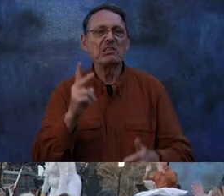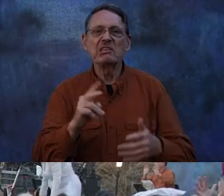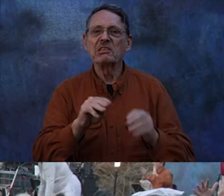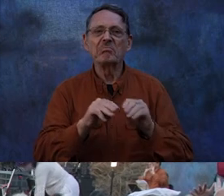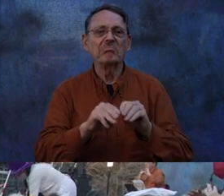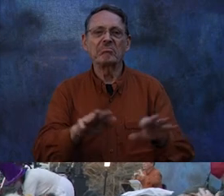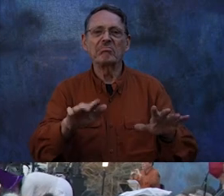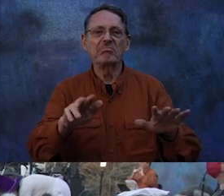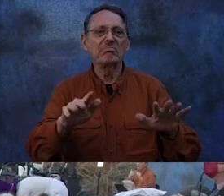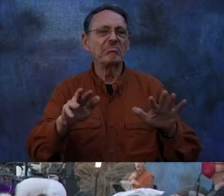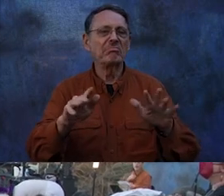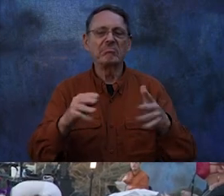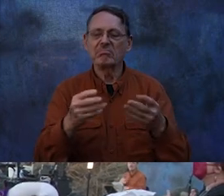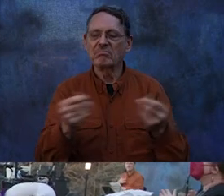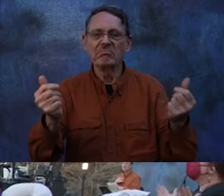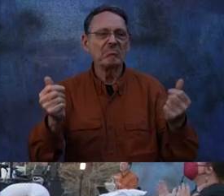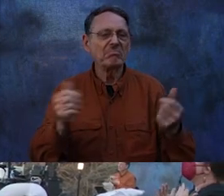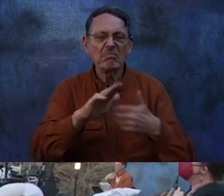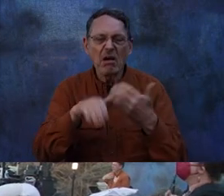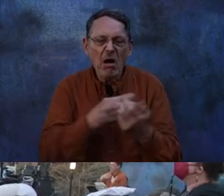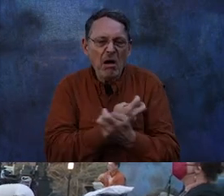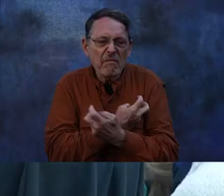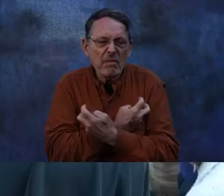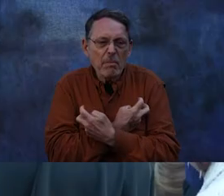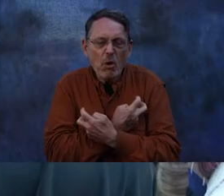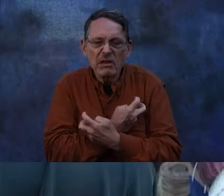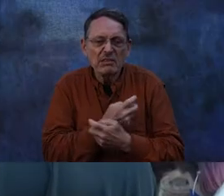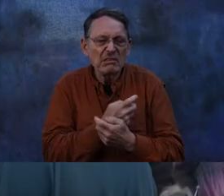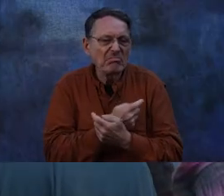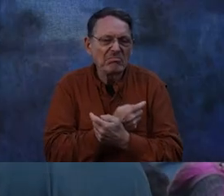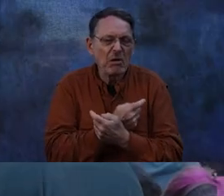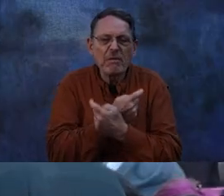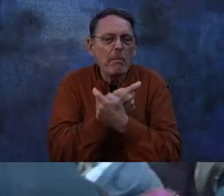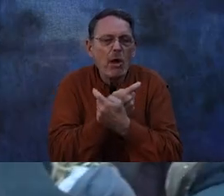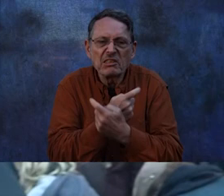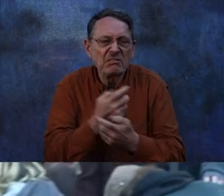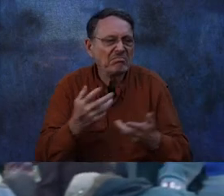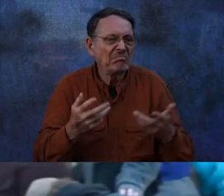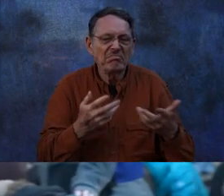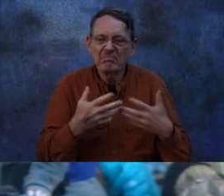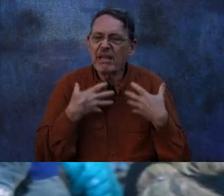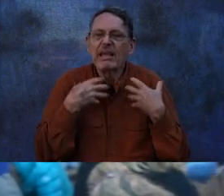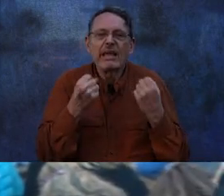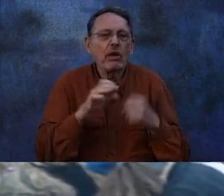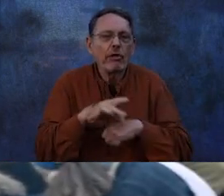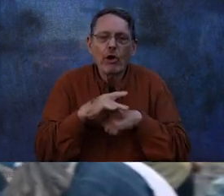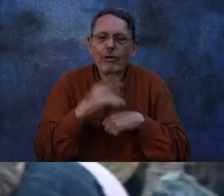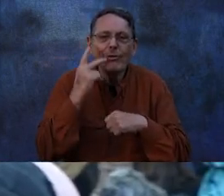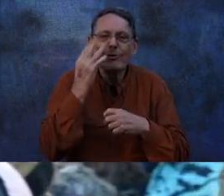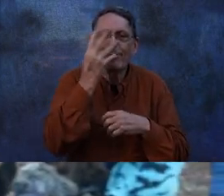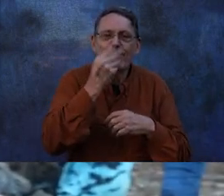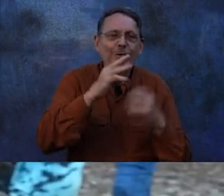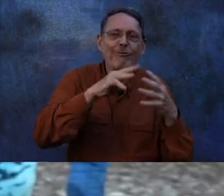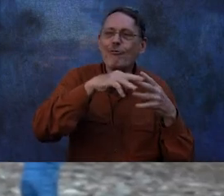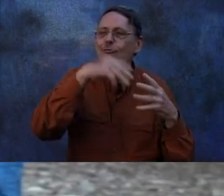See it burn away the toxicity. See it cover the earth with healing. See